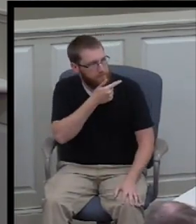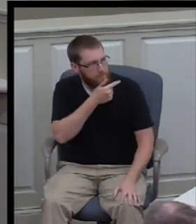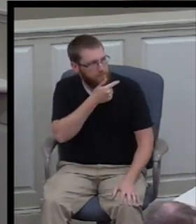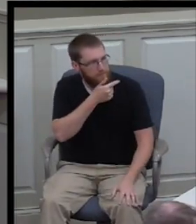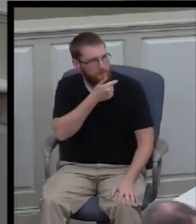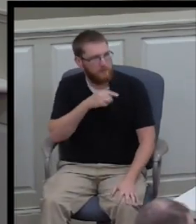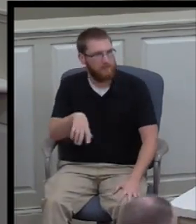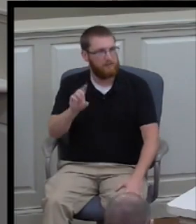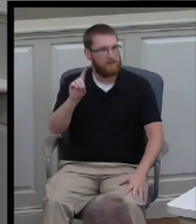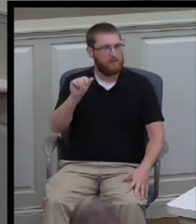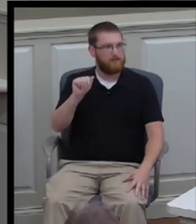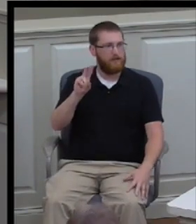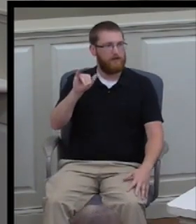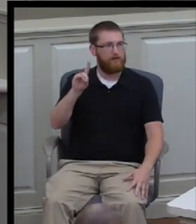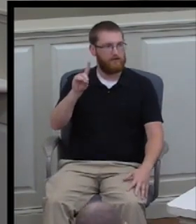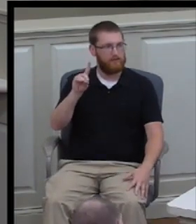ahead, David. You,